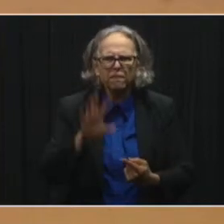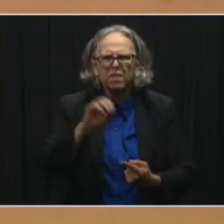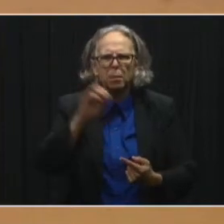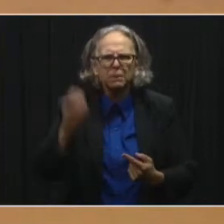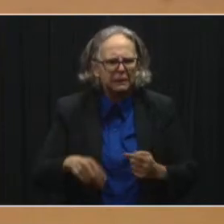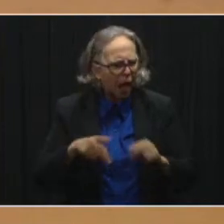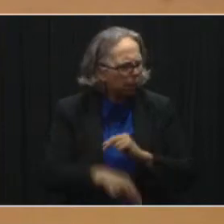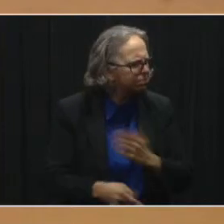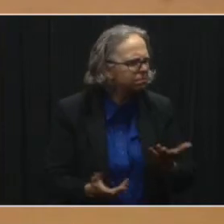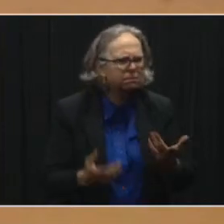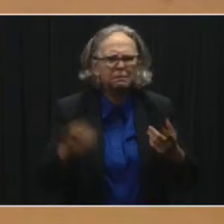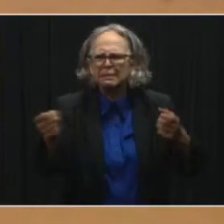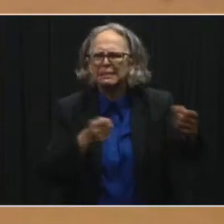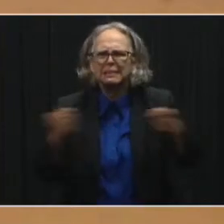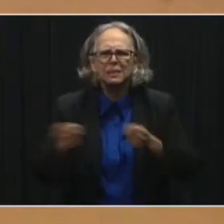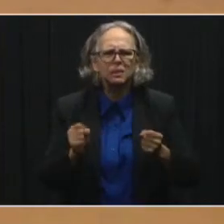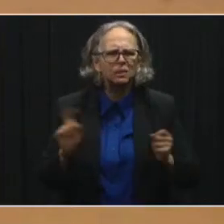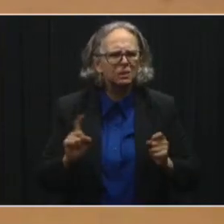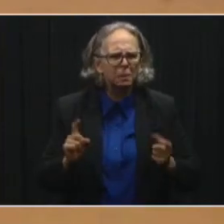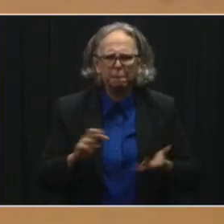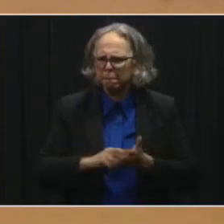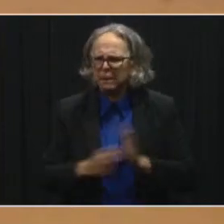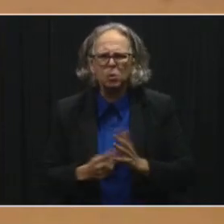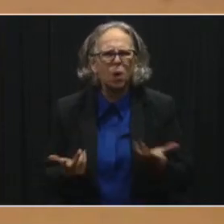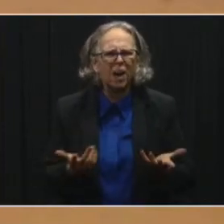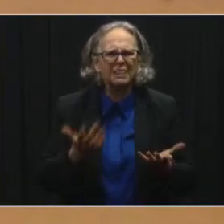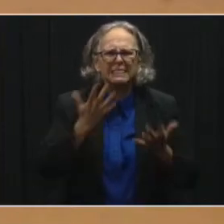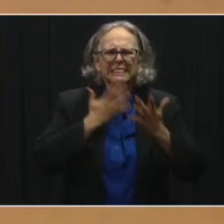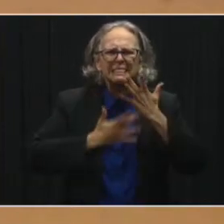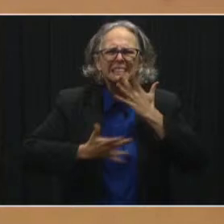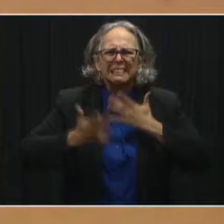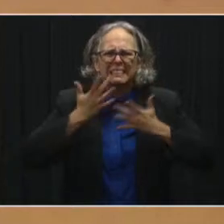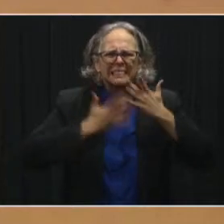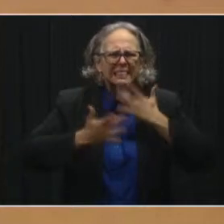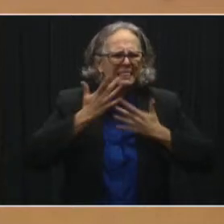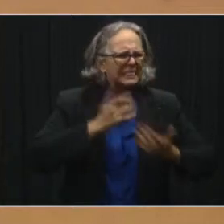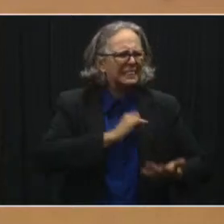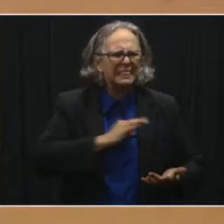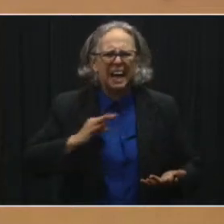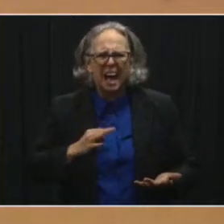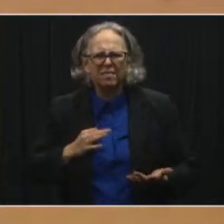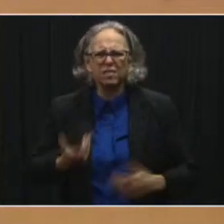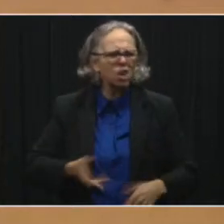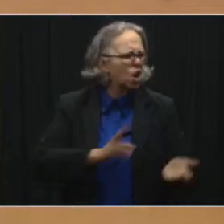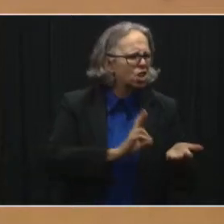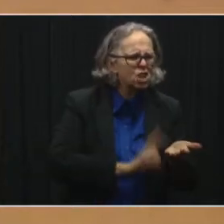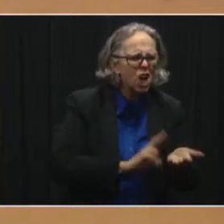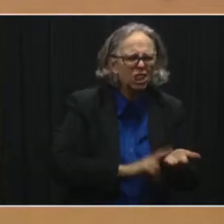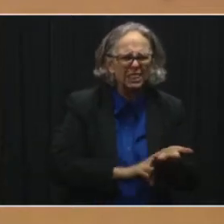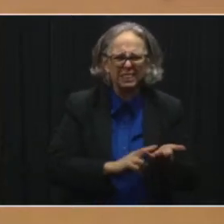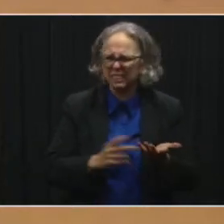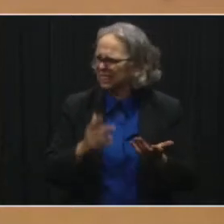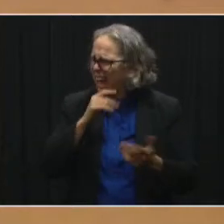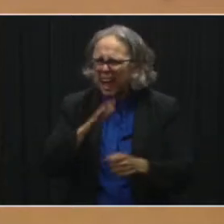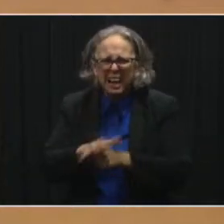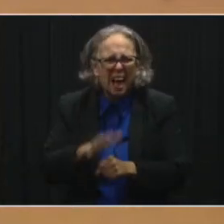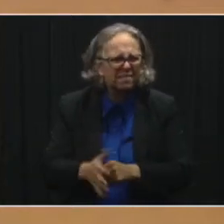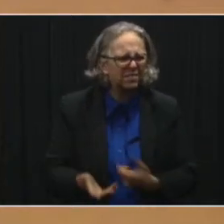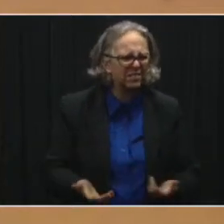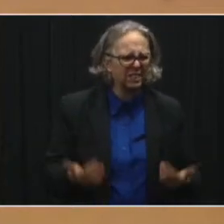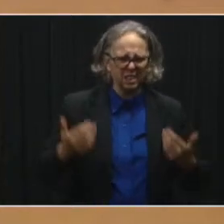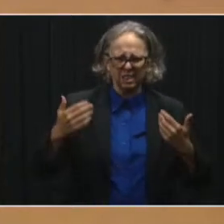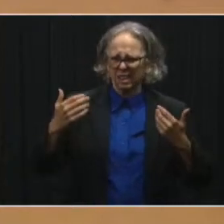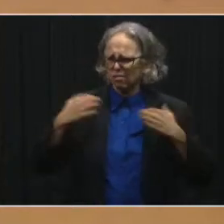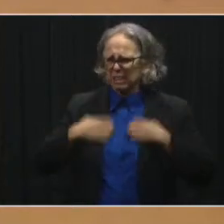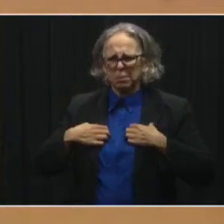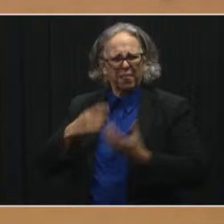stressing not only the nursing care, our respiratory therapists, our environmental services, our PPE is being